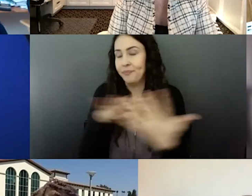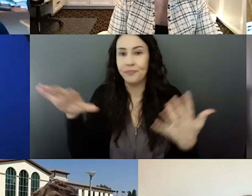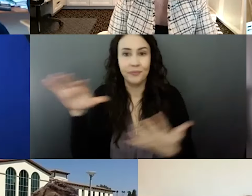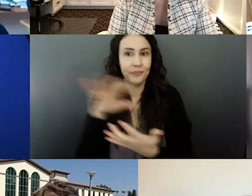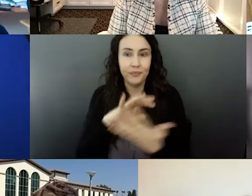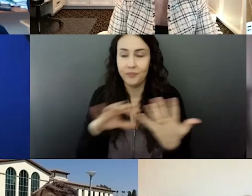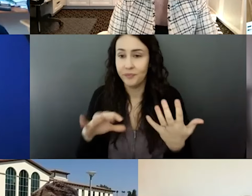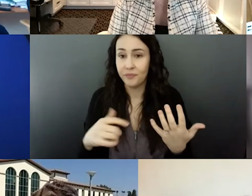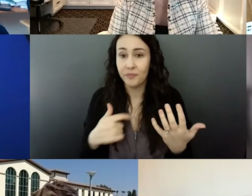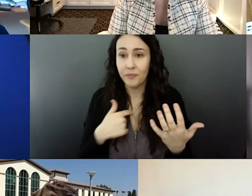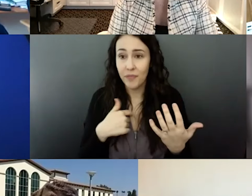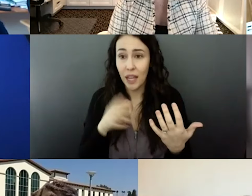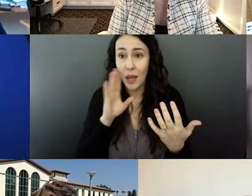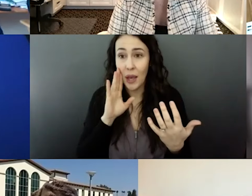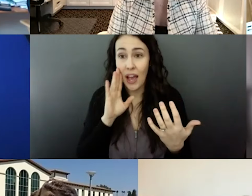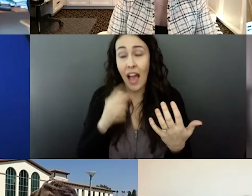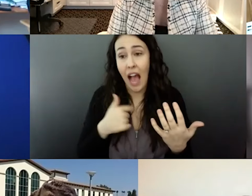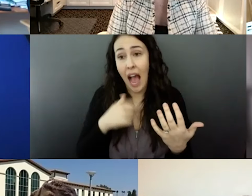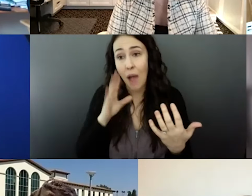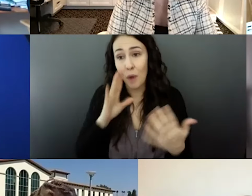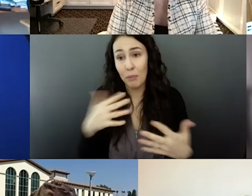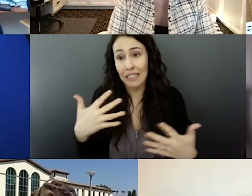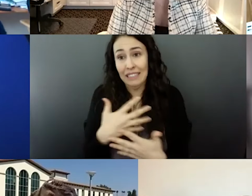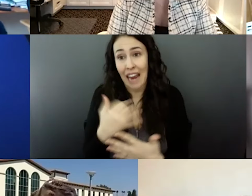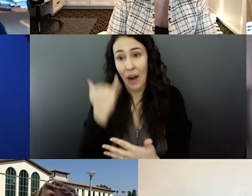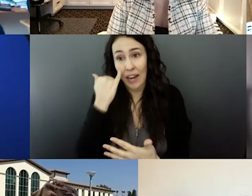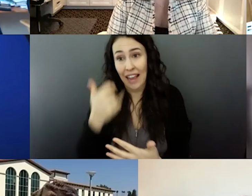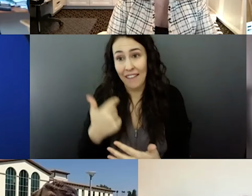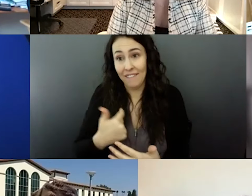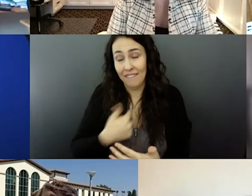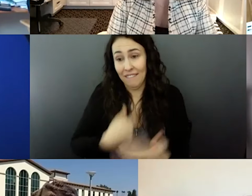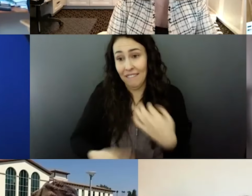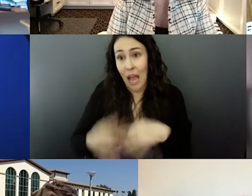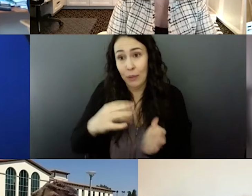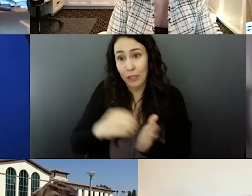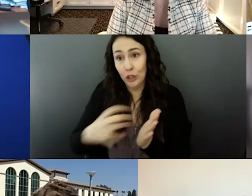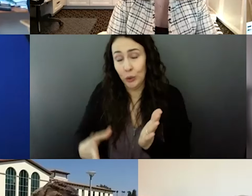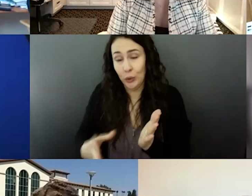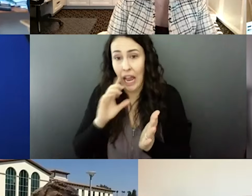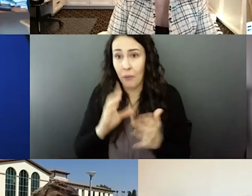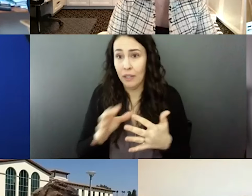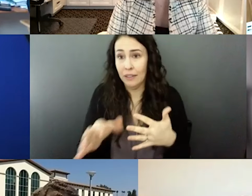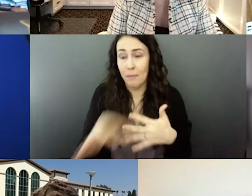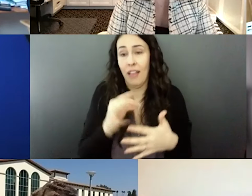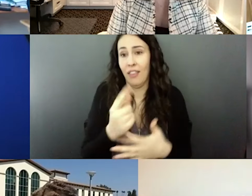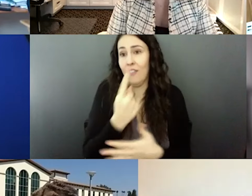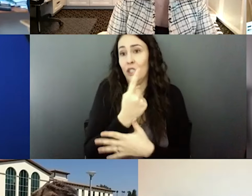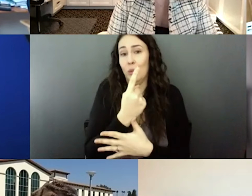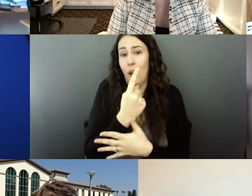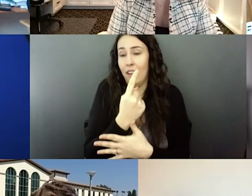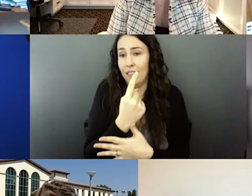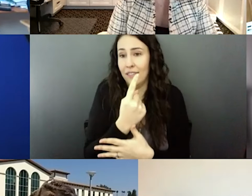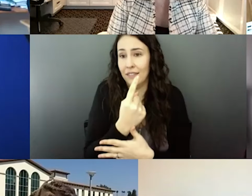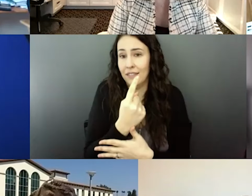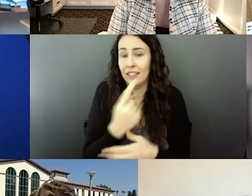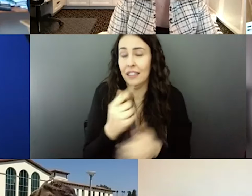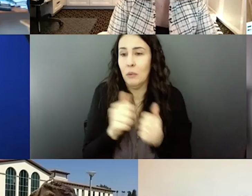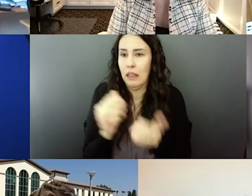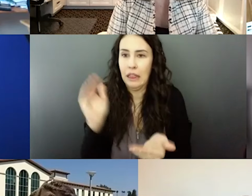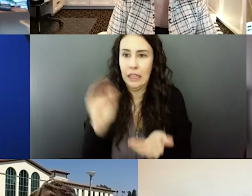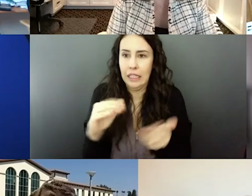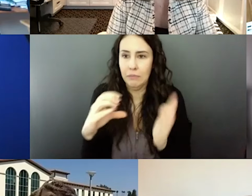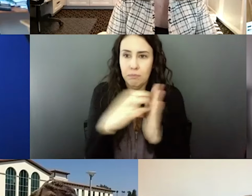I'd be super scared if I'd pick the first one and go with it. The smallest number of text, and that's what I would go